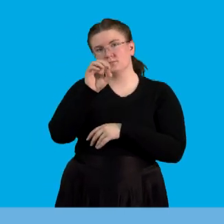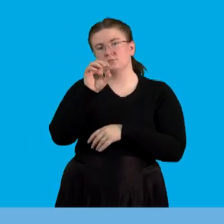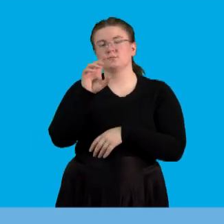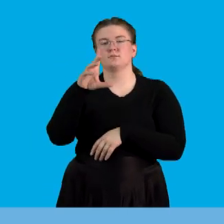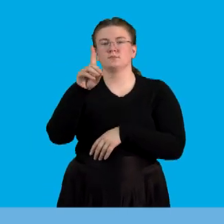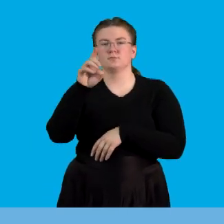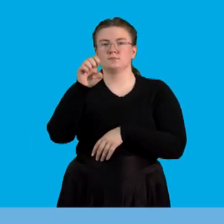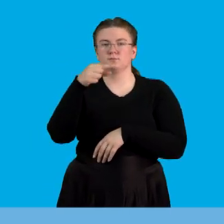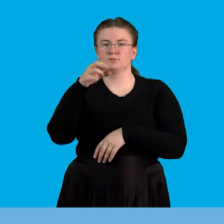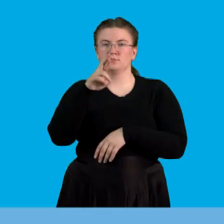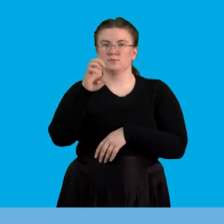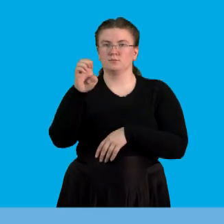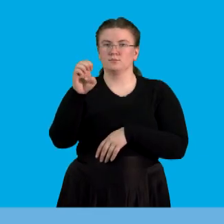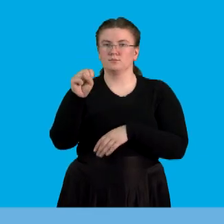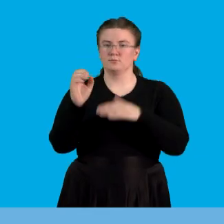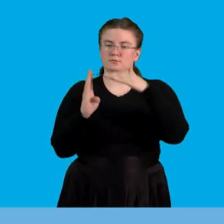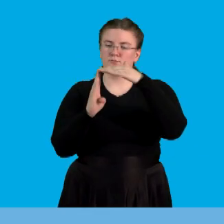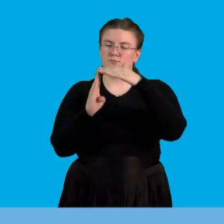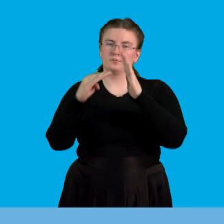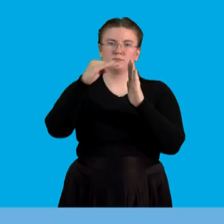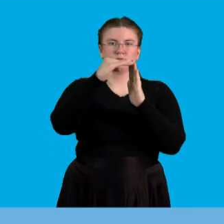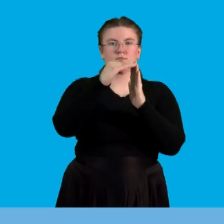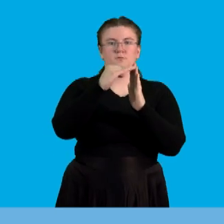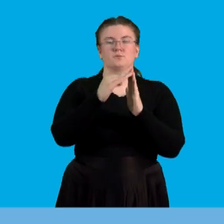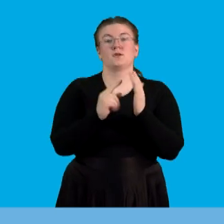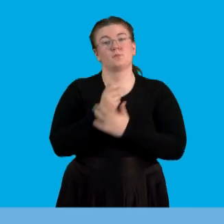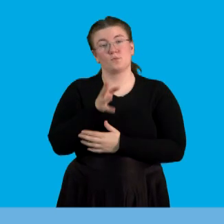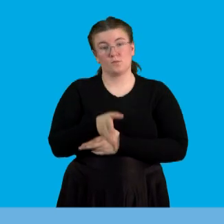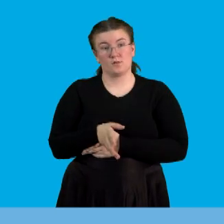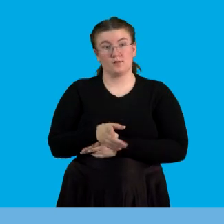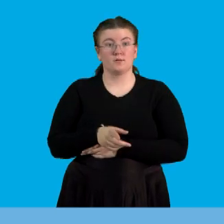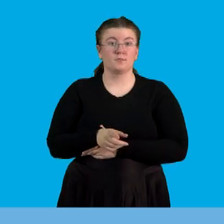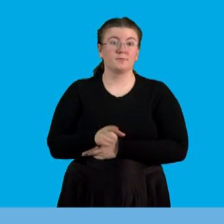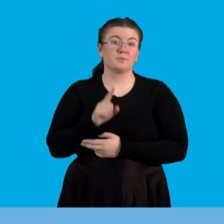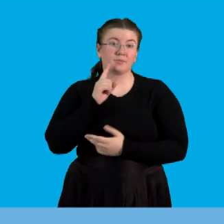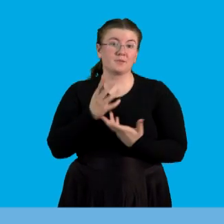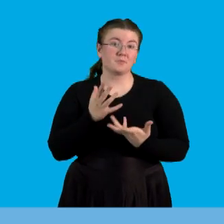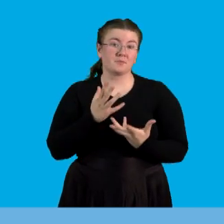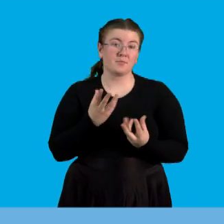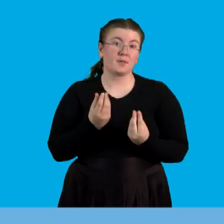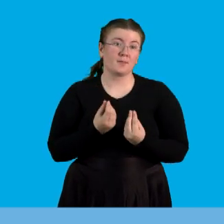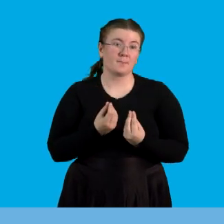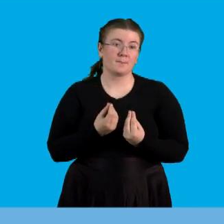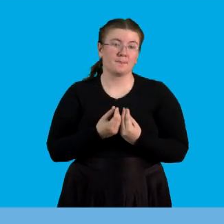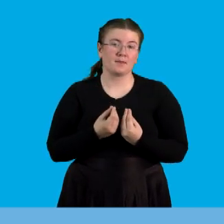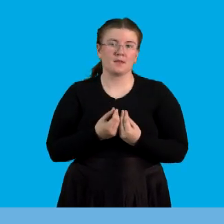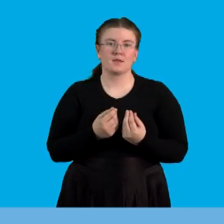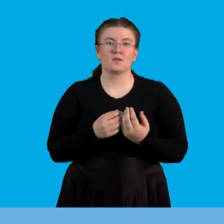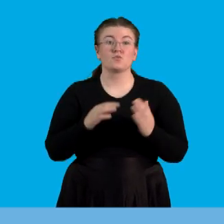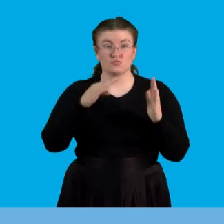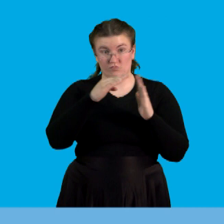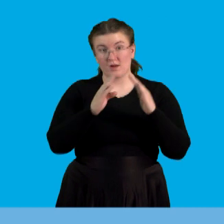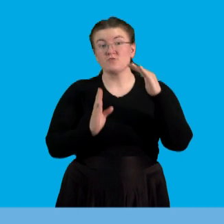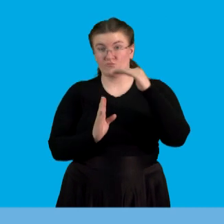see by that notation given there. So when light enters a different medium at a right angle, it does